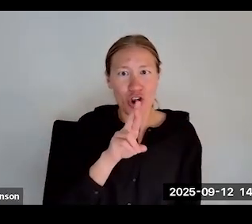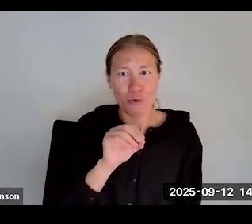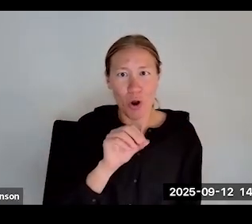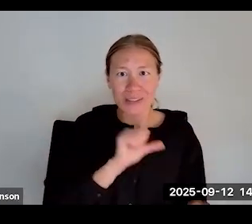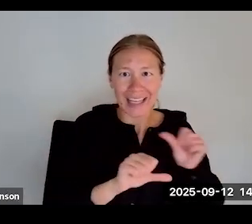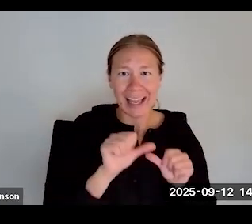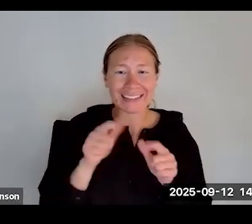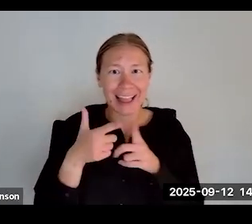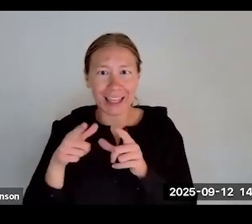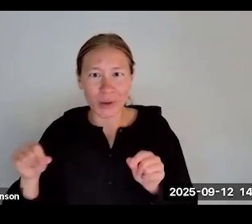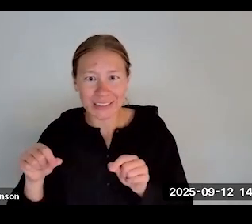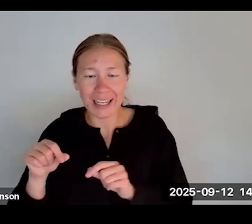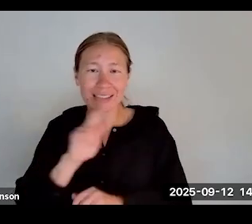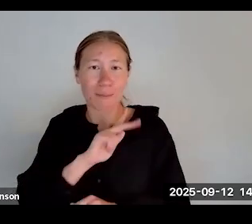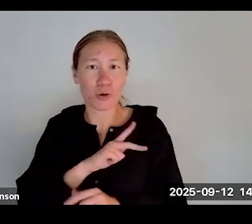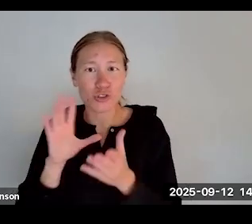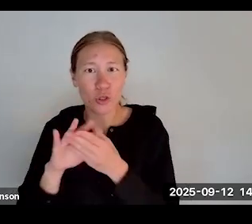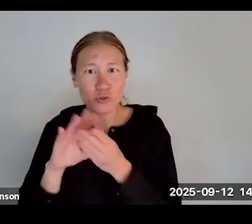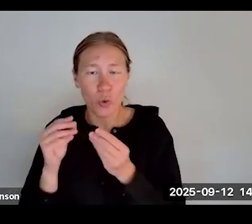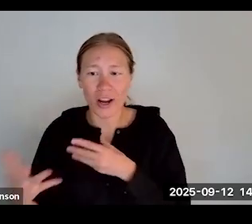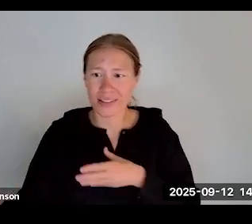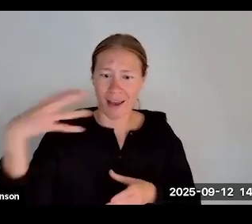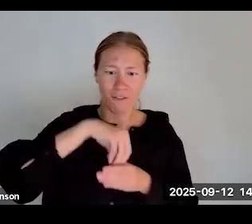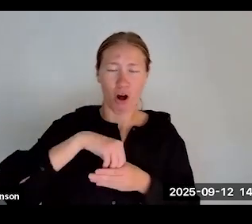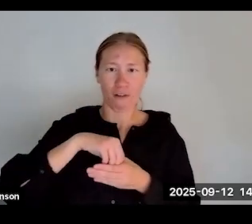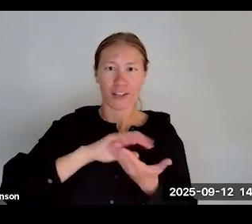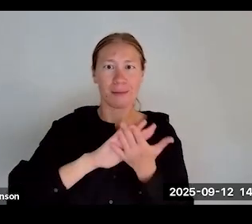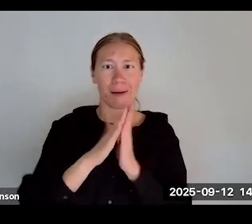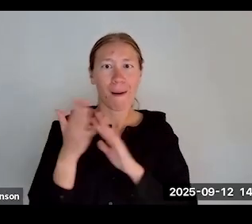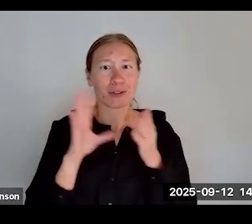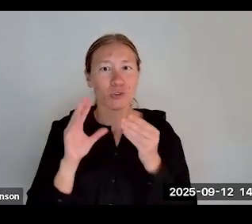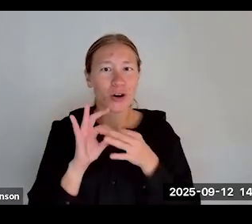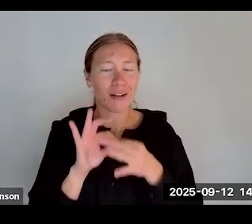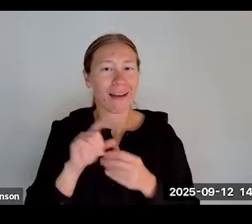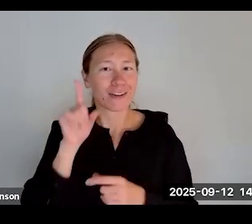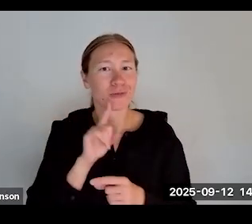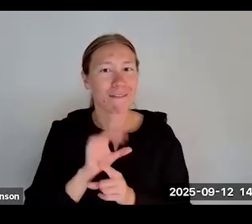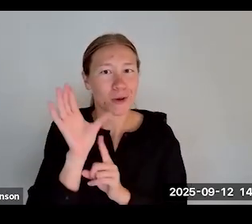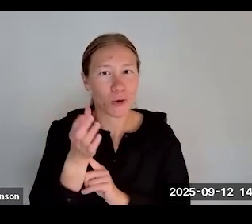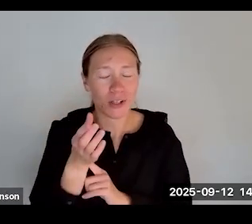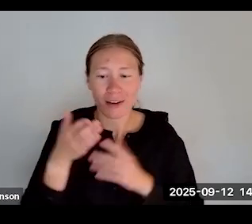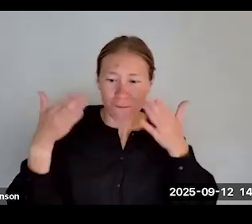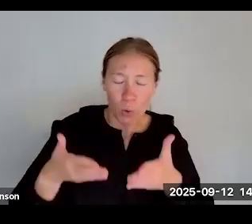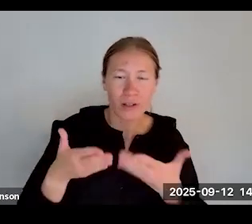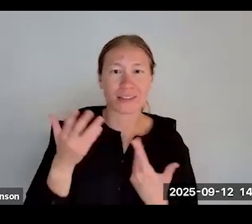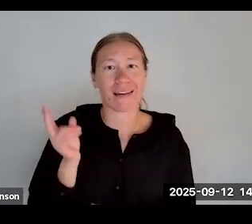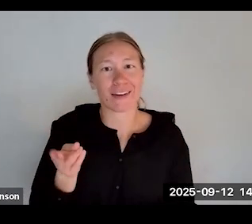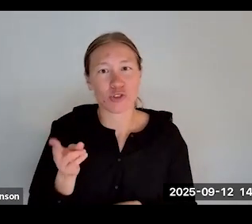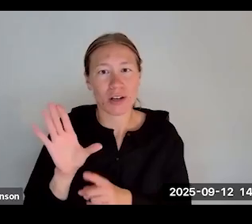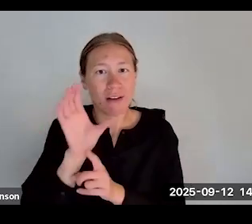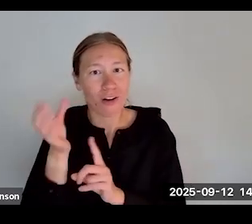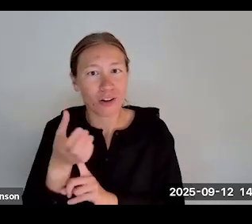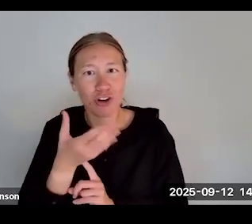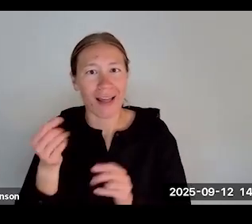personal stories to explore the world of the deaf community. He focuses on history, culture, and language